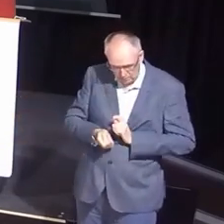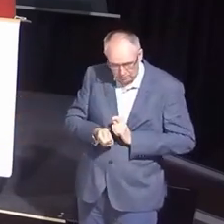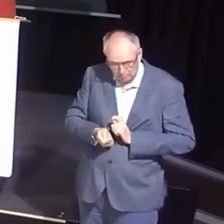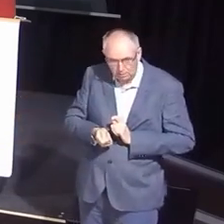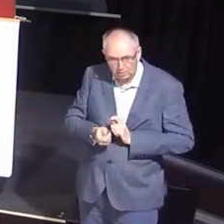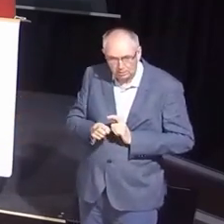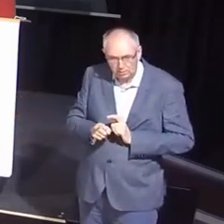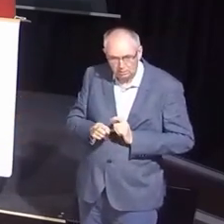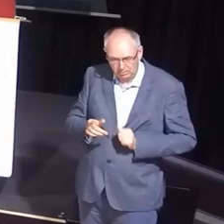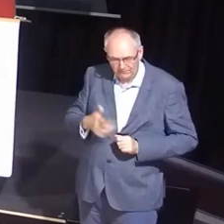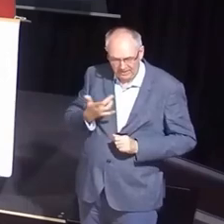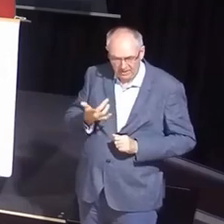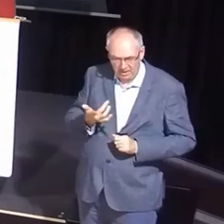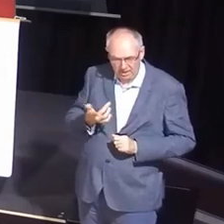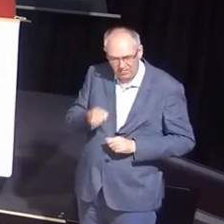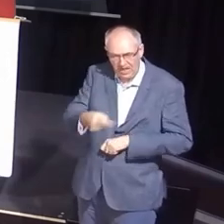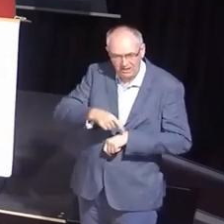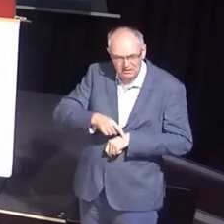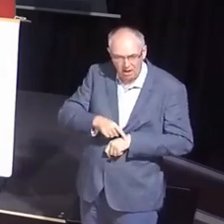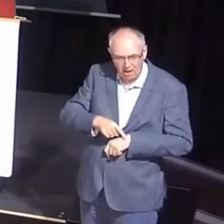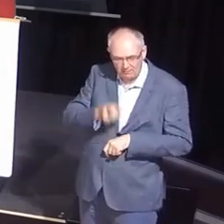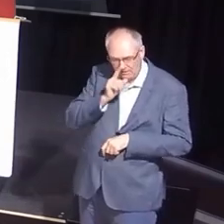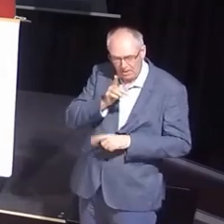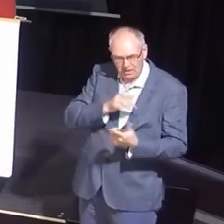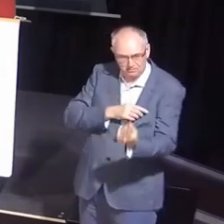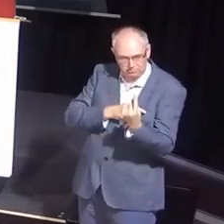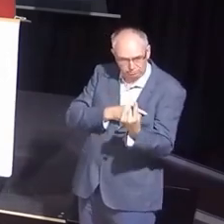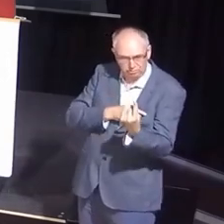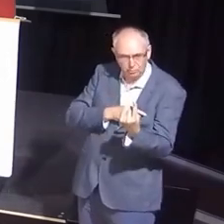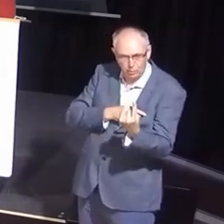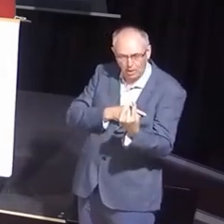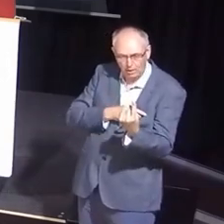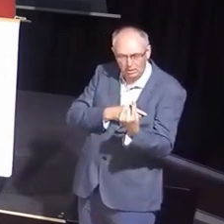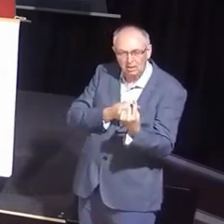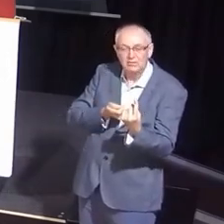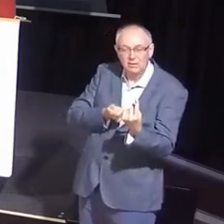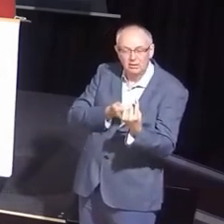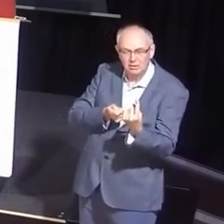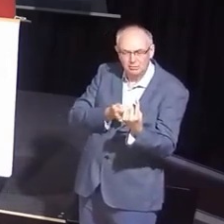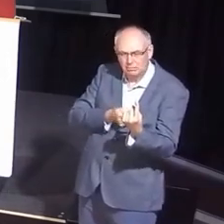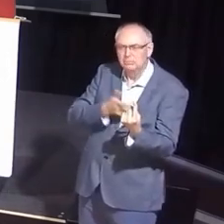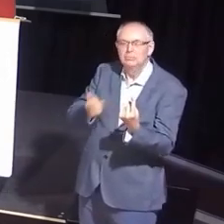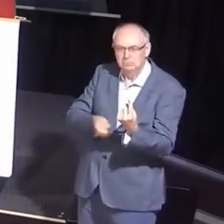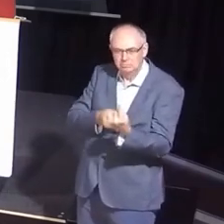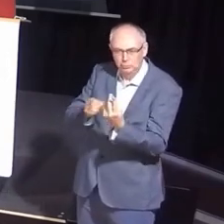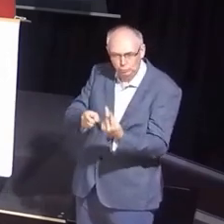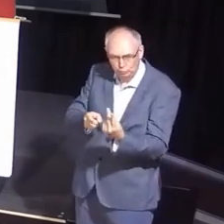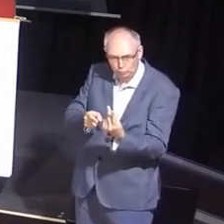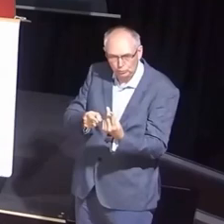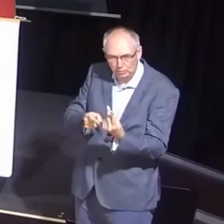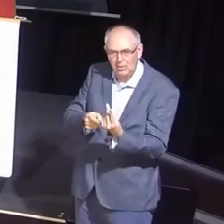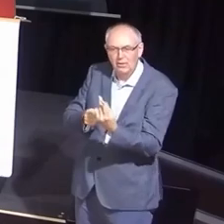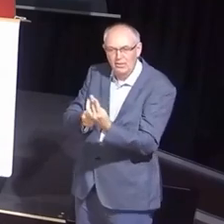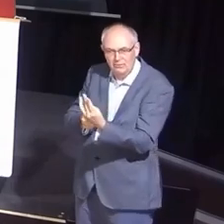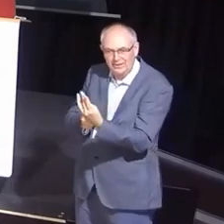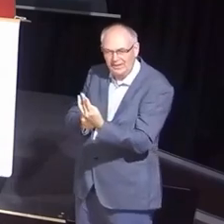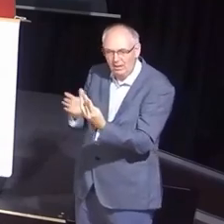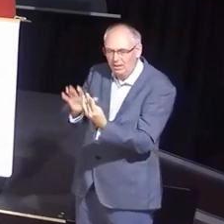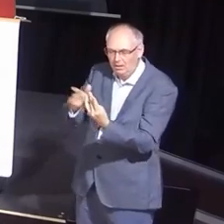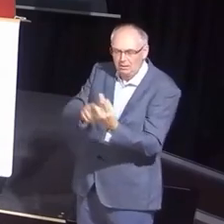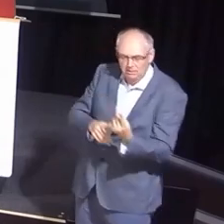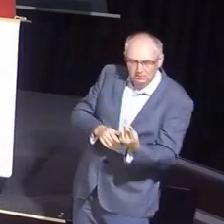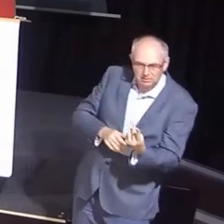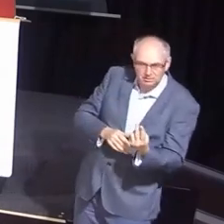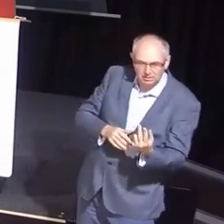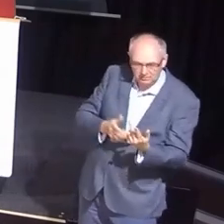where I was at cognitively at that time. And then when I got the hang of it, I was able to bump it up once. And then I was like, oh, shit, no, and then bumped it back down. But, you know, it had